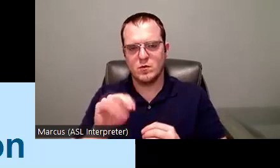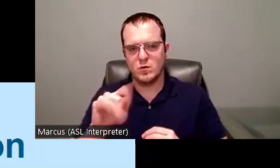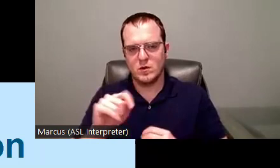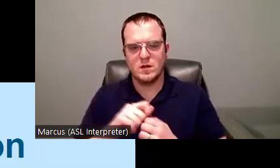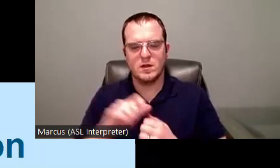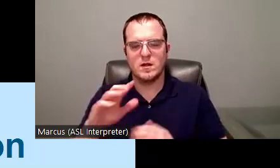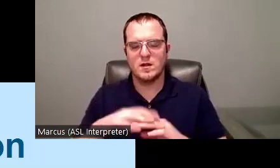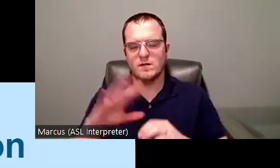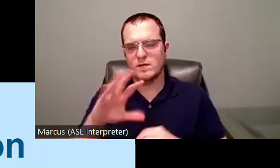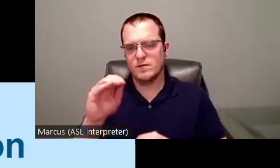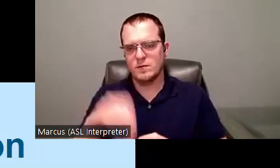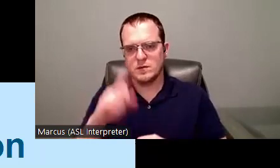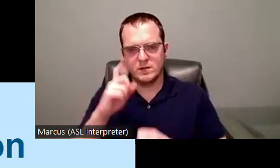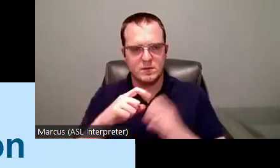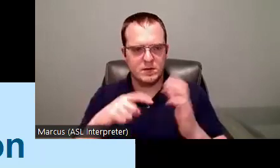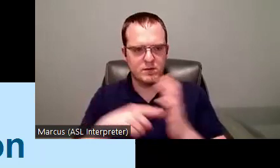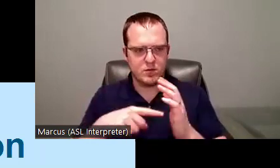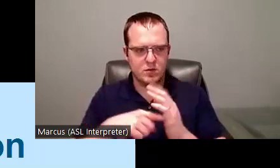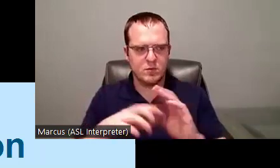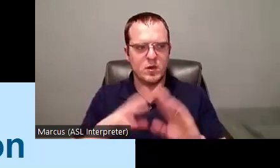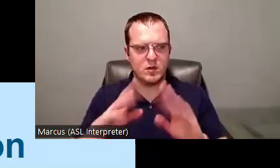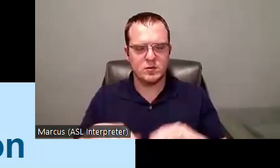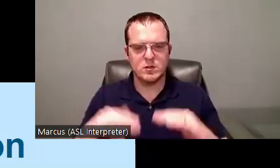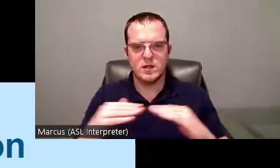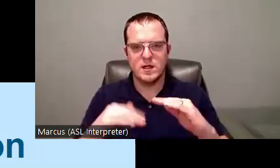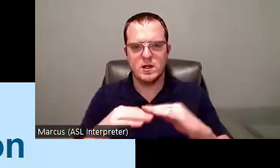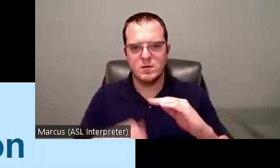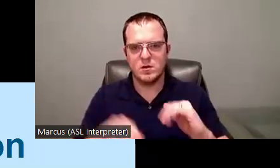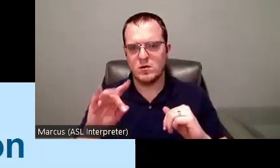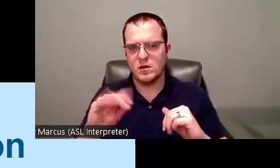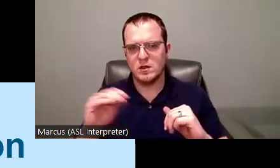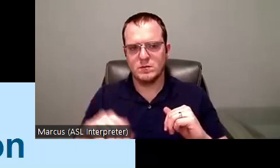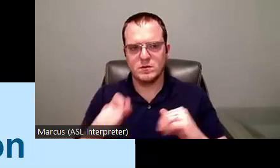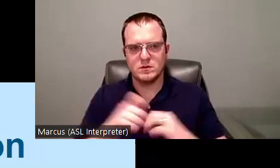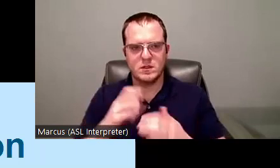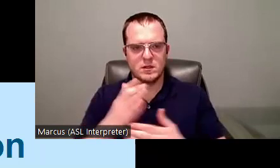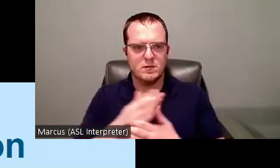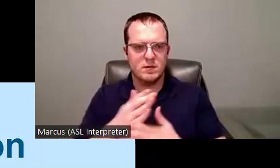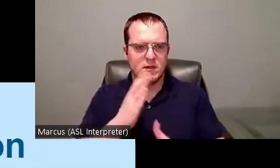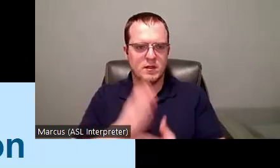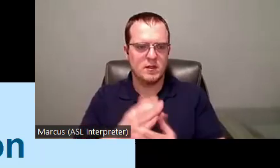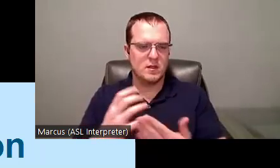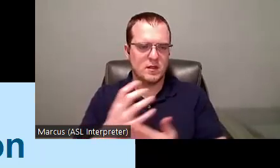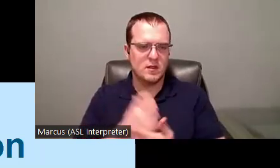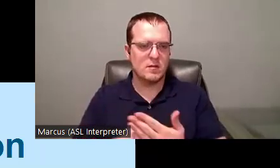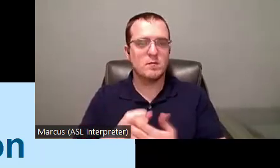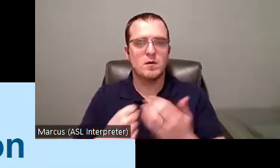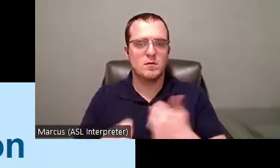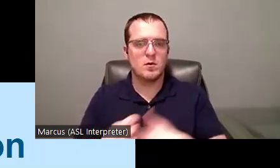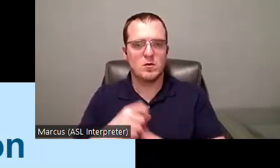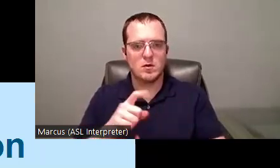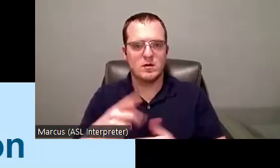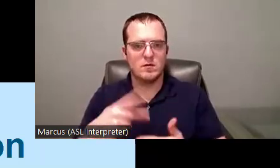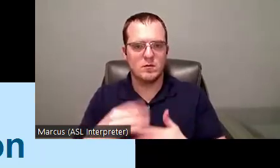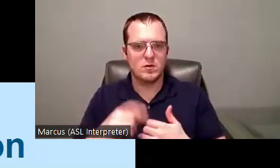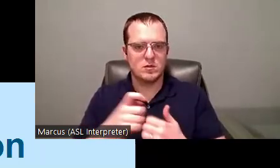of the units needing to be affordable to households at or below 80% of the area median income, with priority given to projects serving